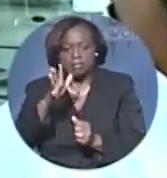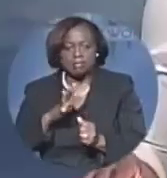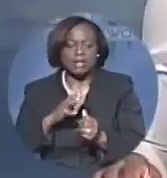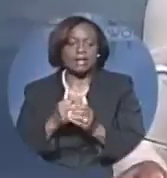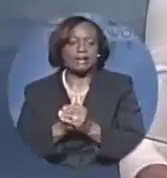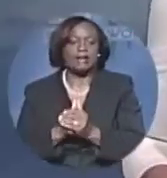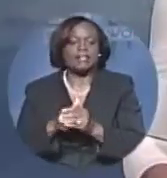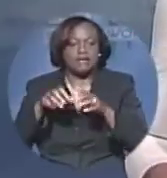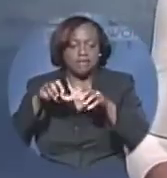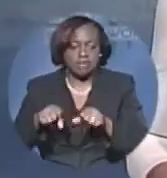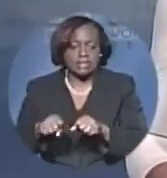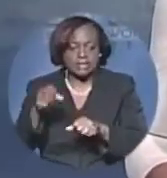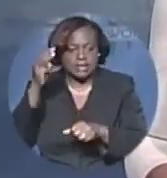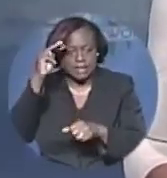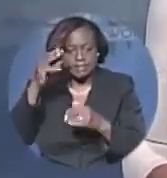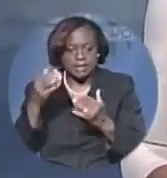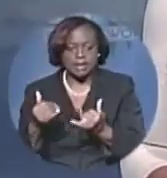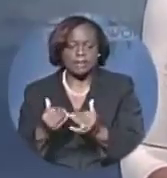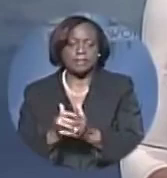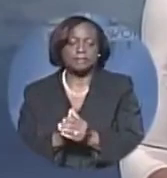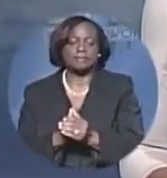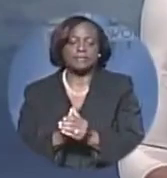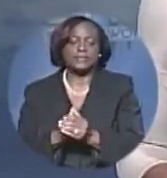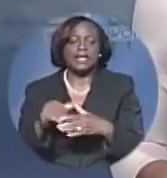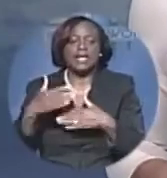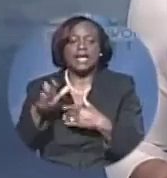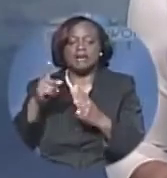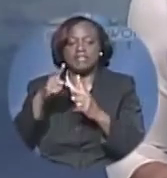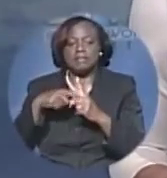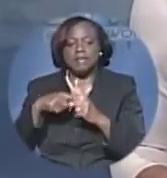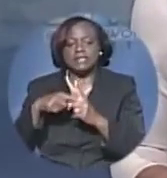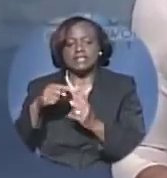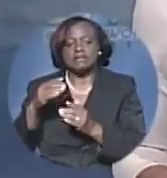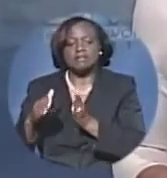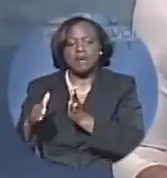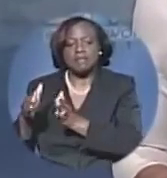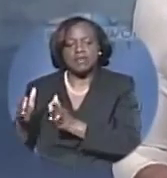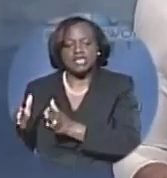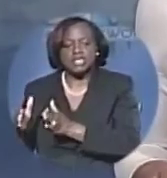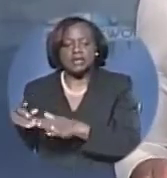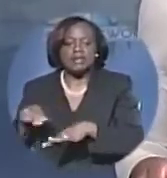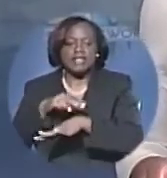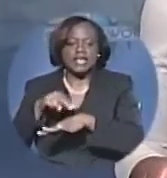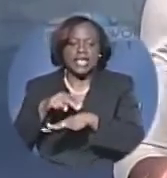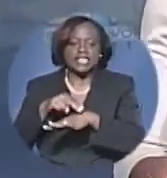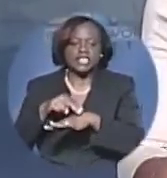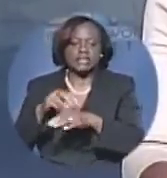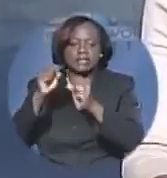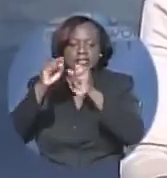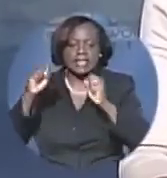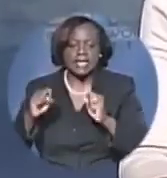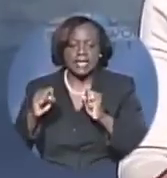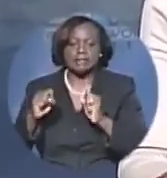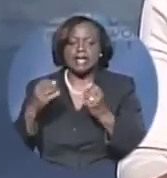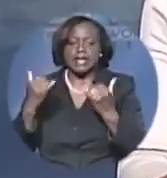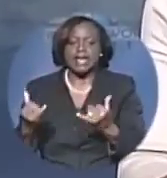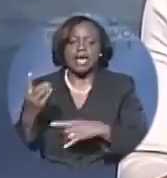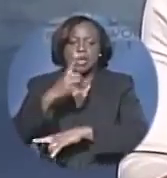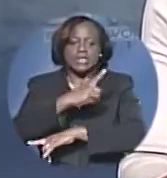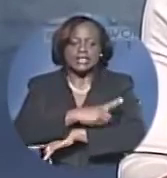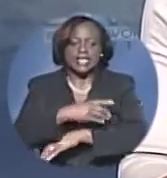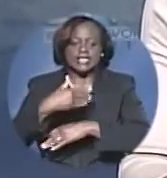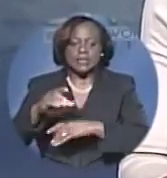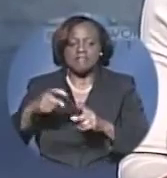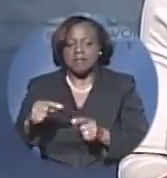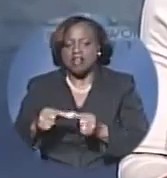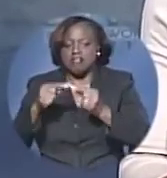murder. After months of preparation, the National Stadium is now just days away from a spectacular